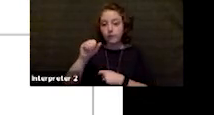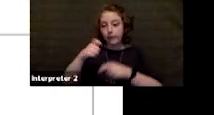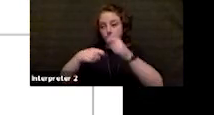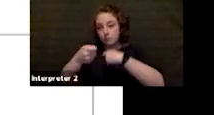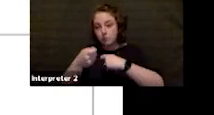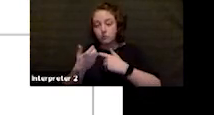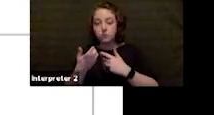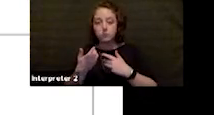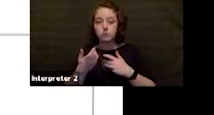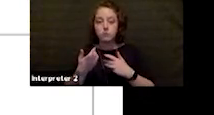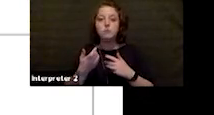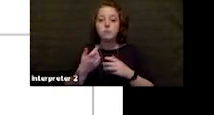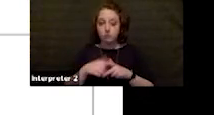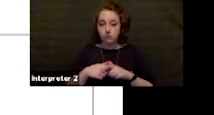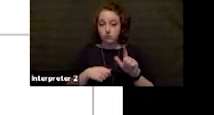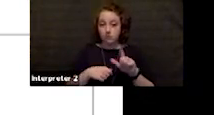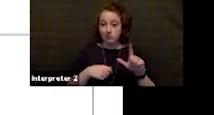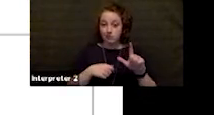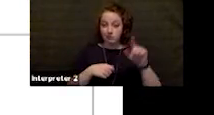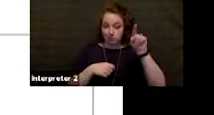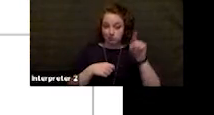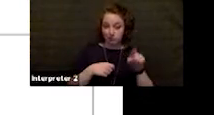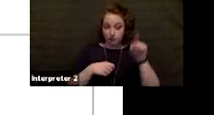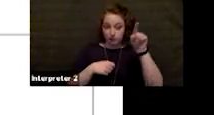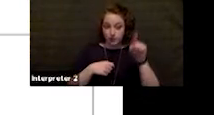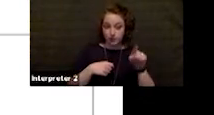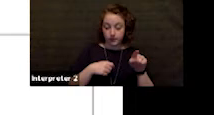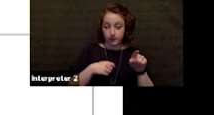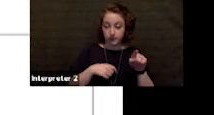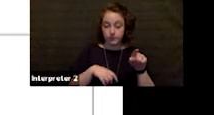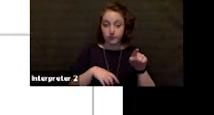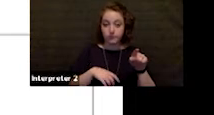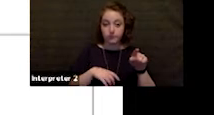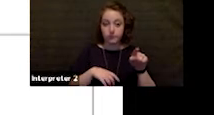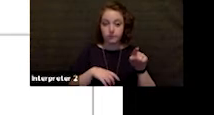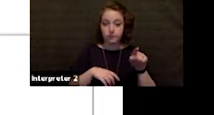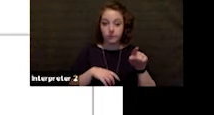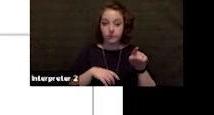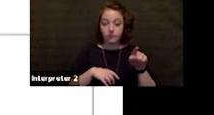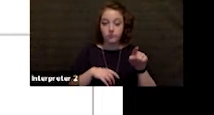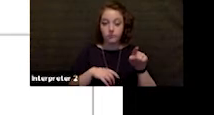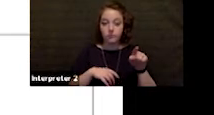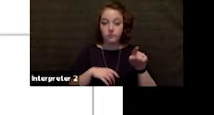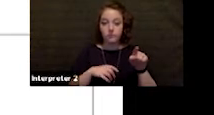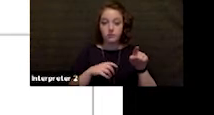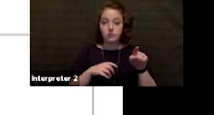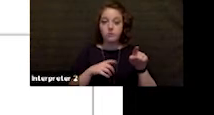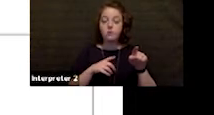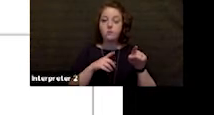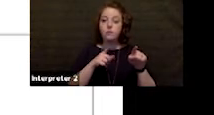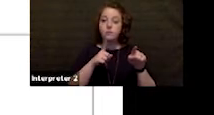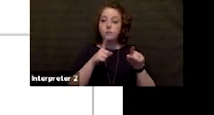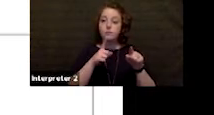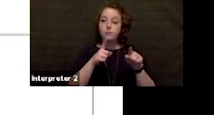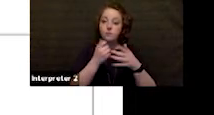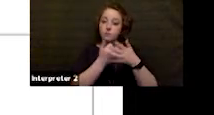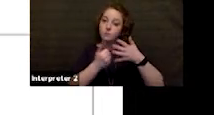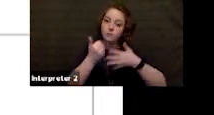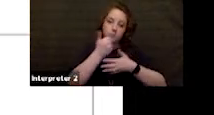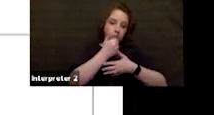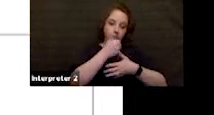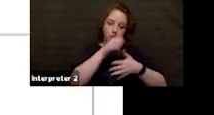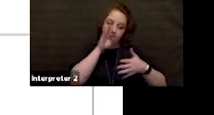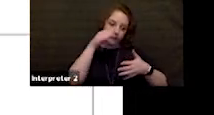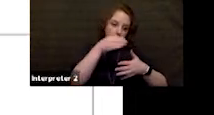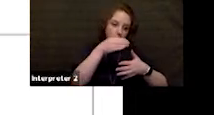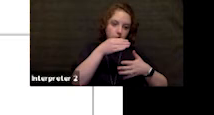items over to the left, according to the chart here, are the needs of most concern, and items over to the right